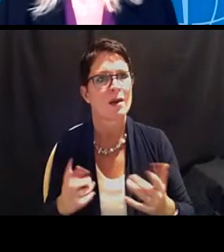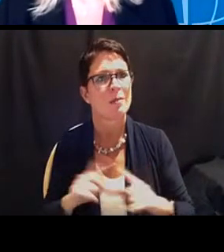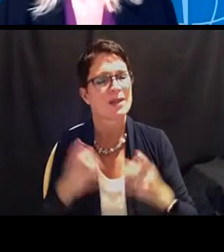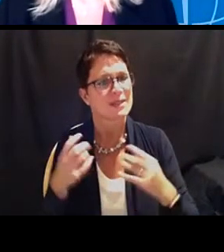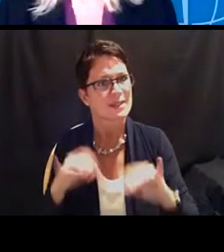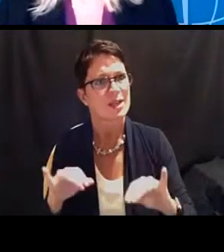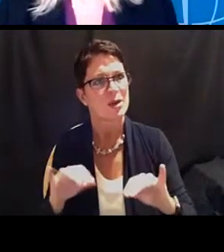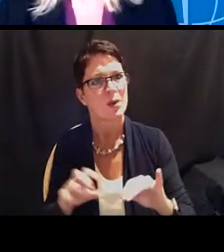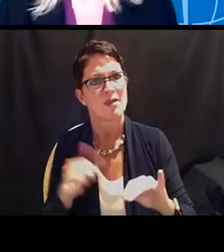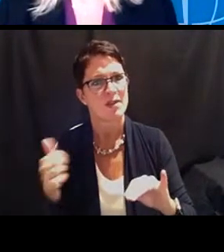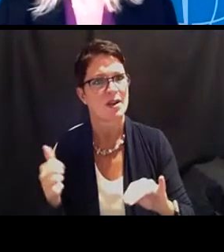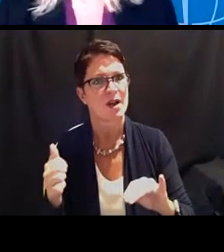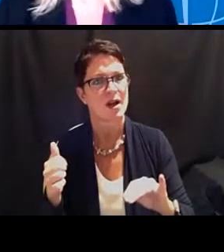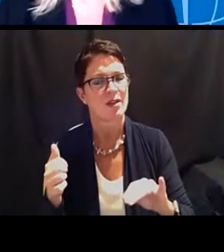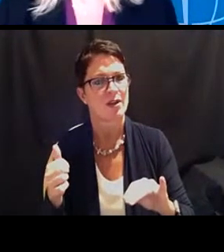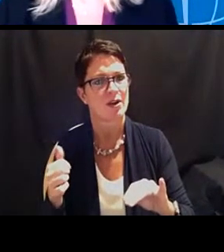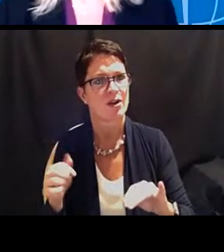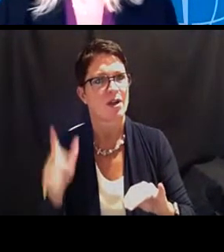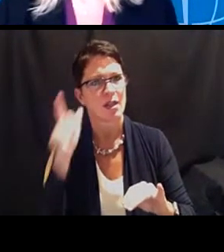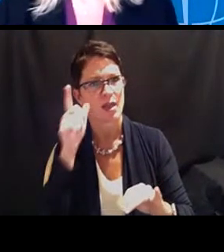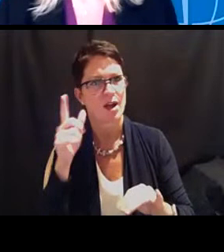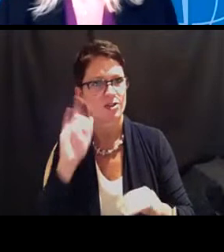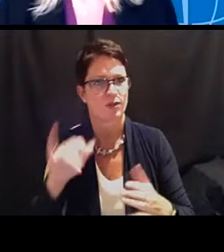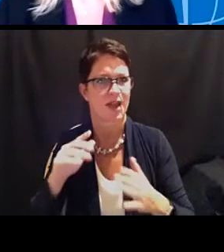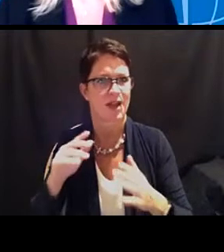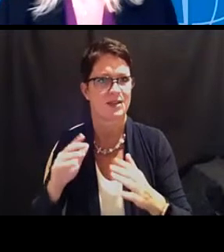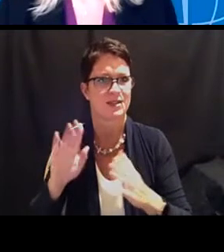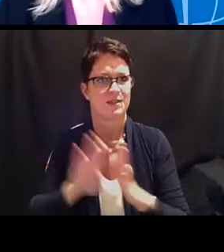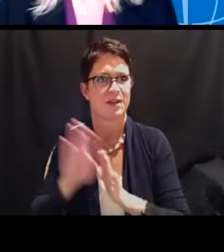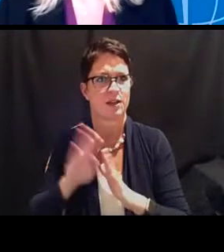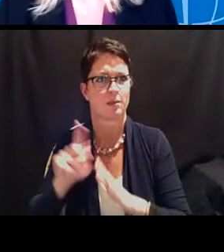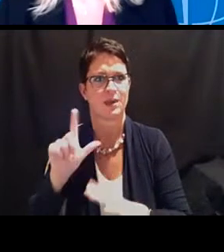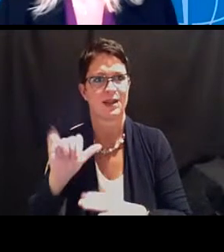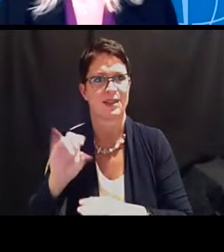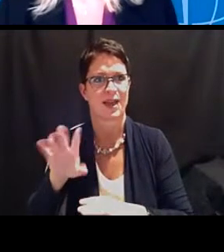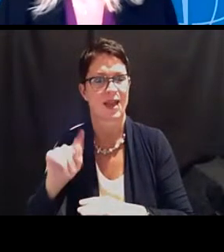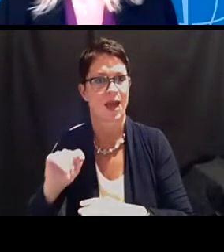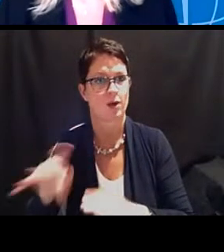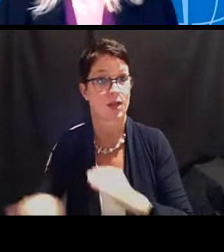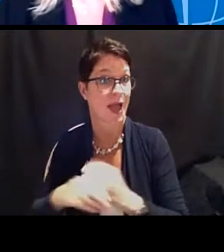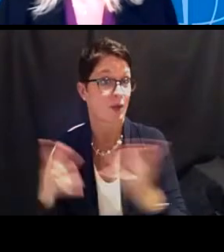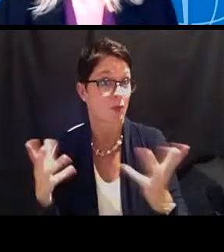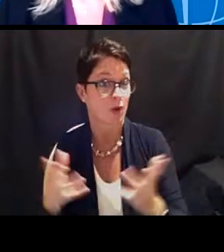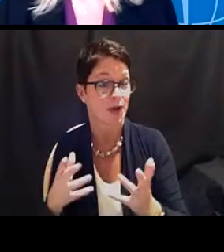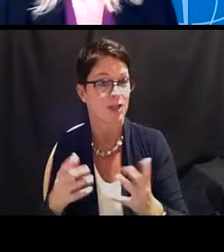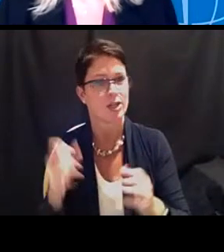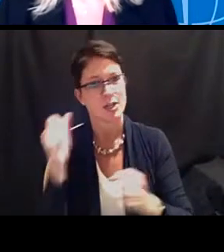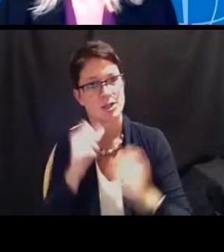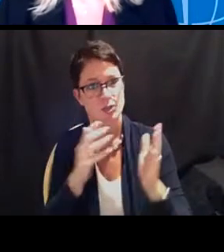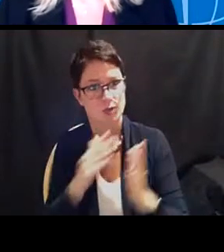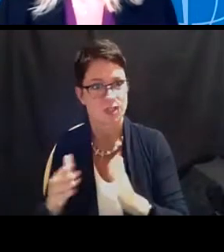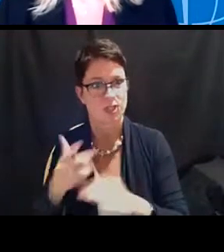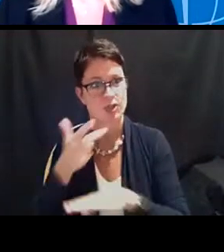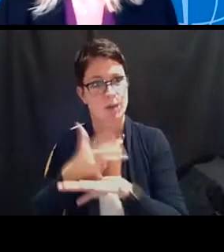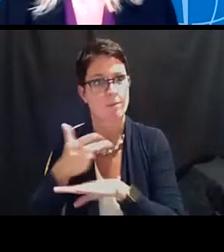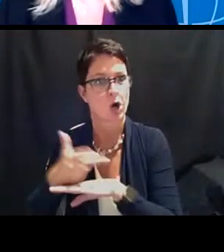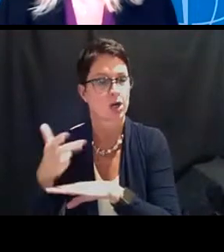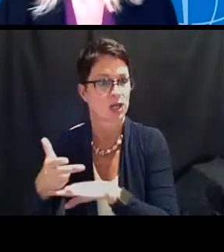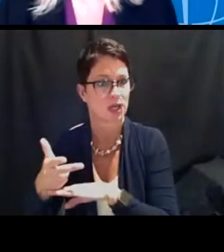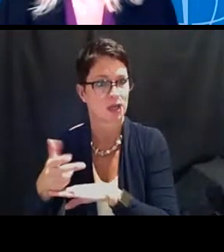another complementary logic to the development layout of this project would be to really consider strategic park and ride